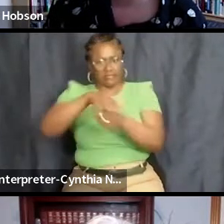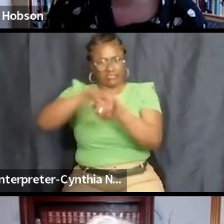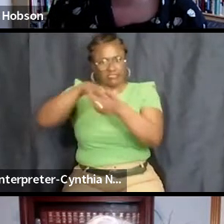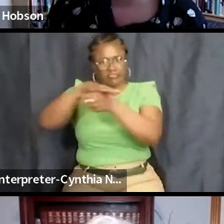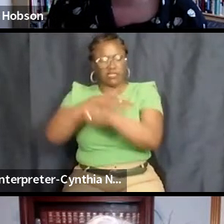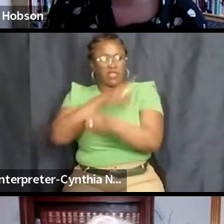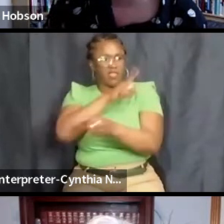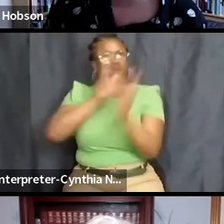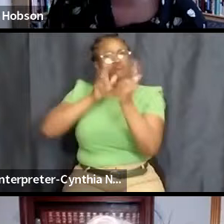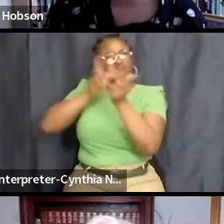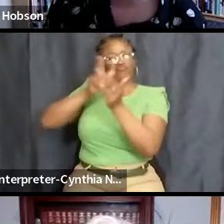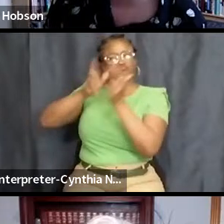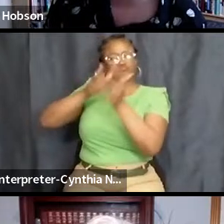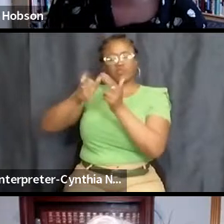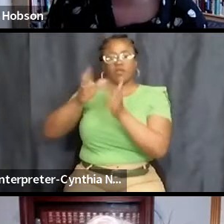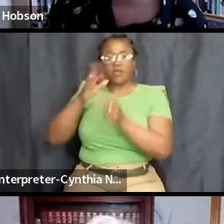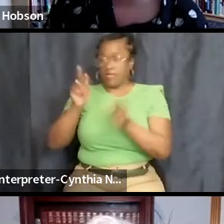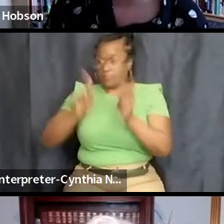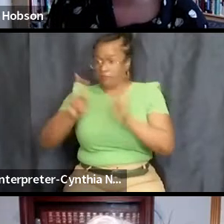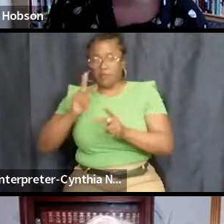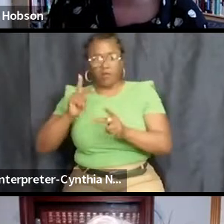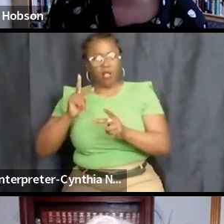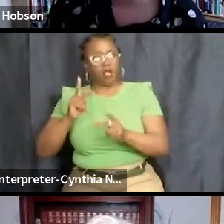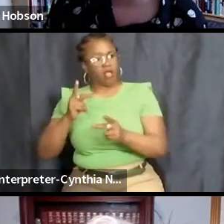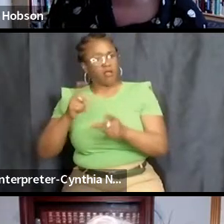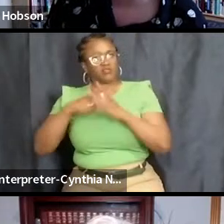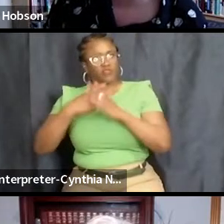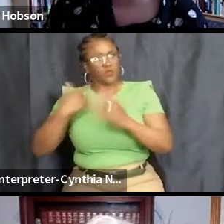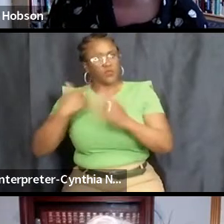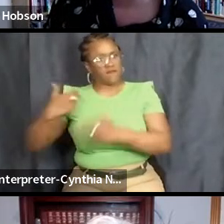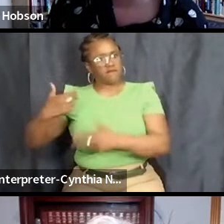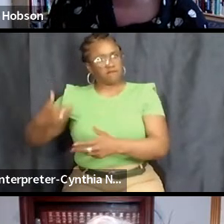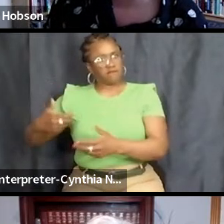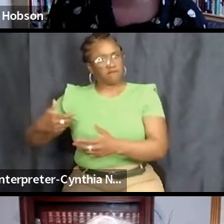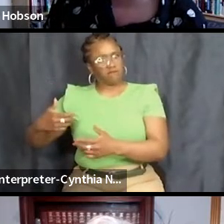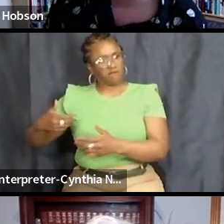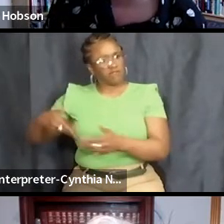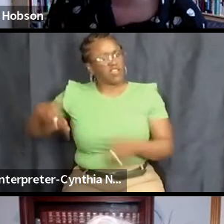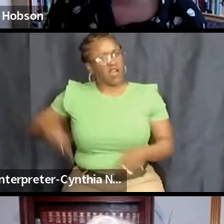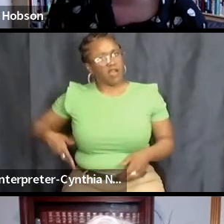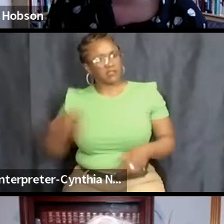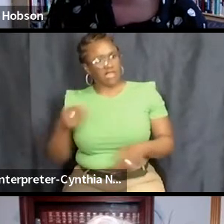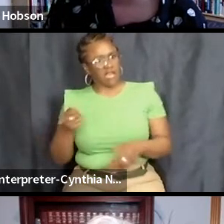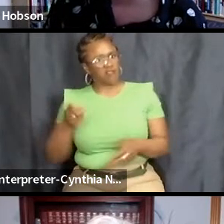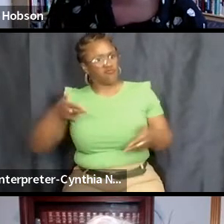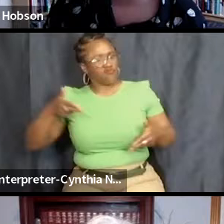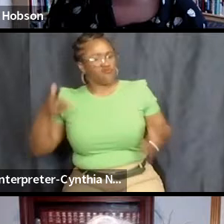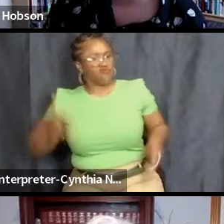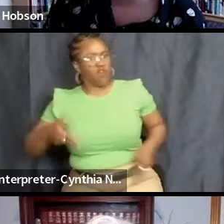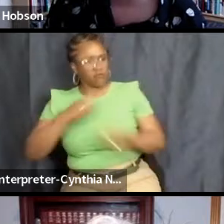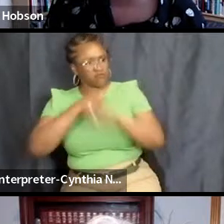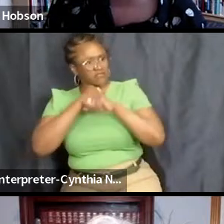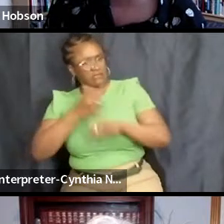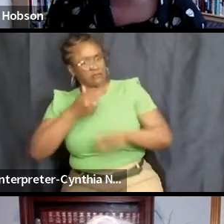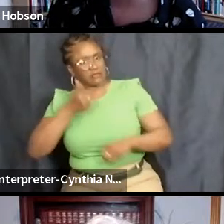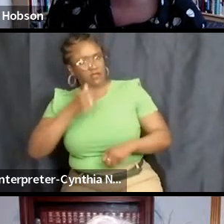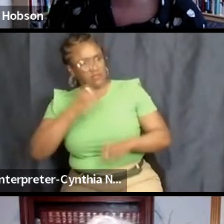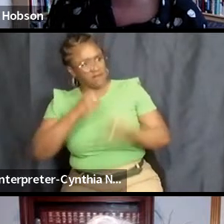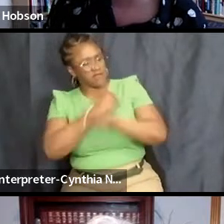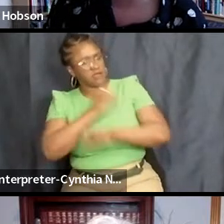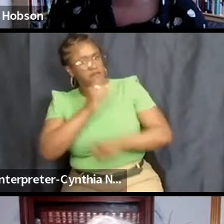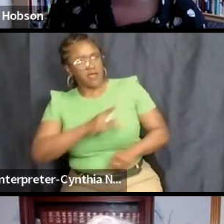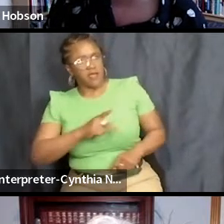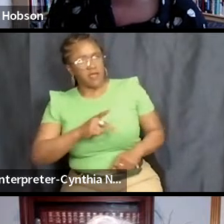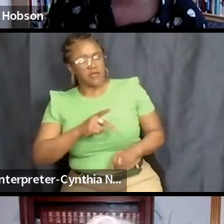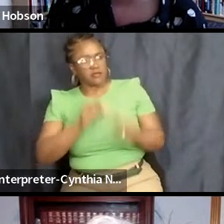residents began to arm themselves and fight back. And while engaging in this